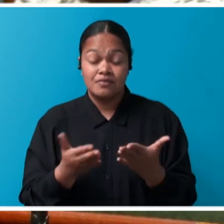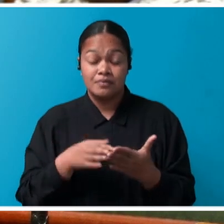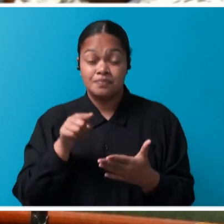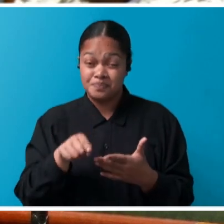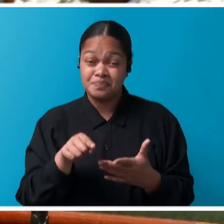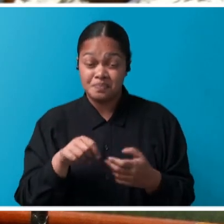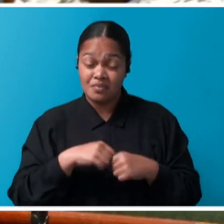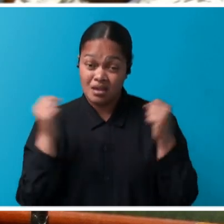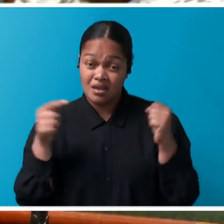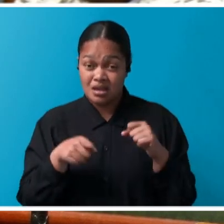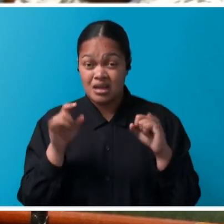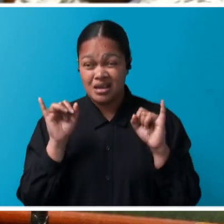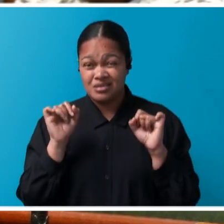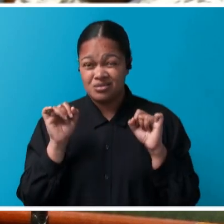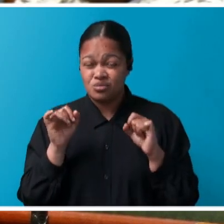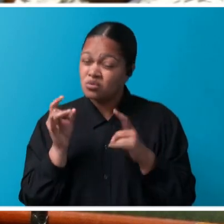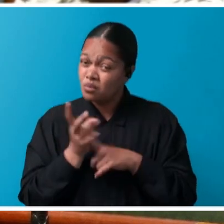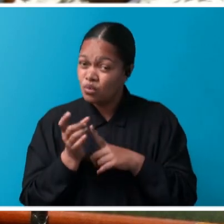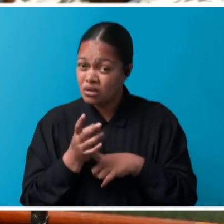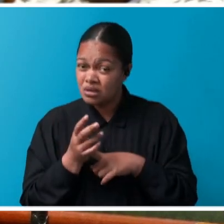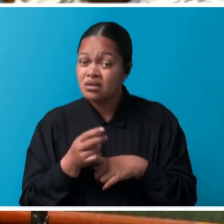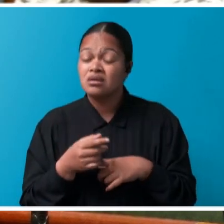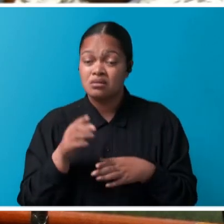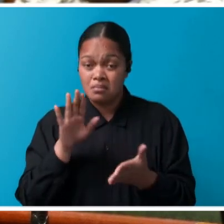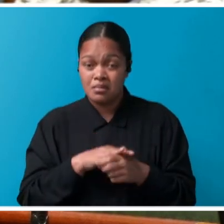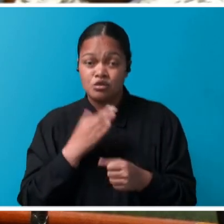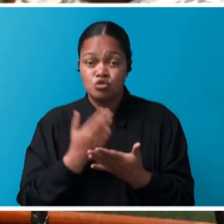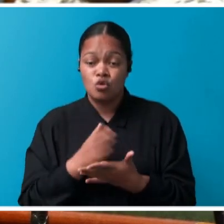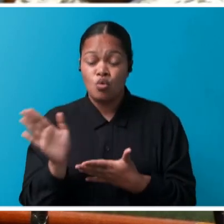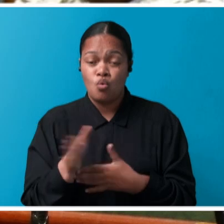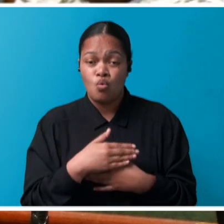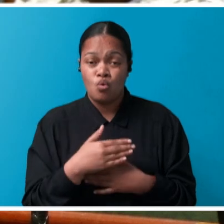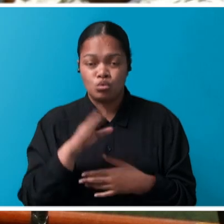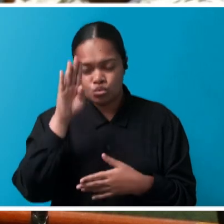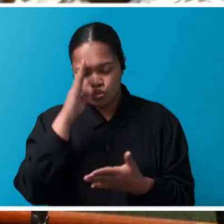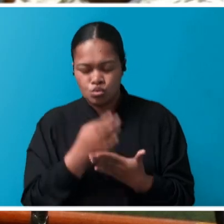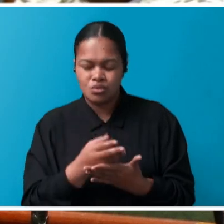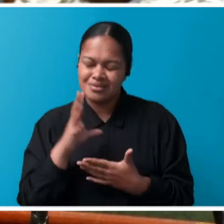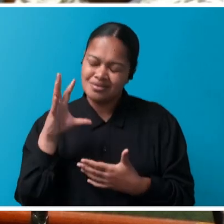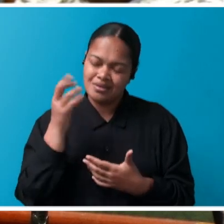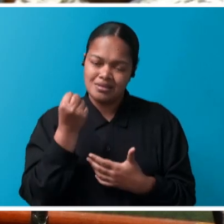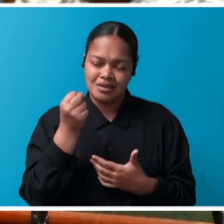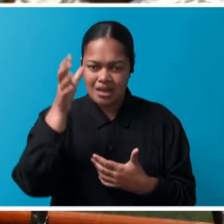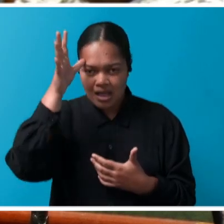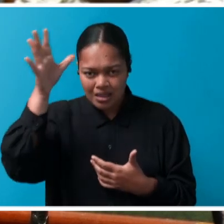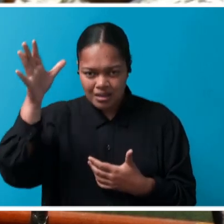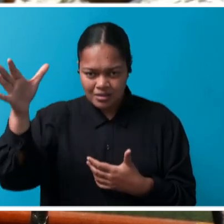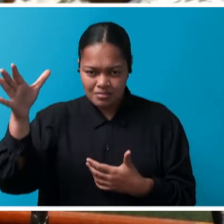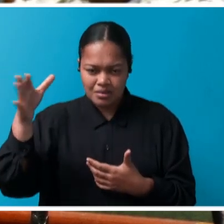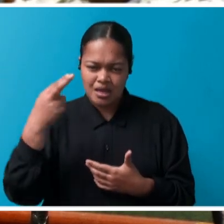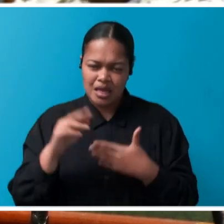crucial to ensure that all students have the opportunity to succeed academically and beyond, Mr. Speaker,